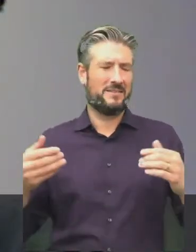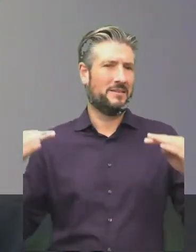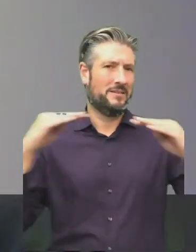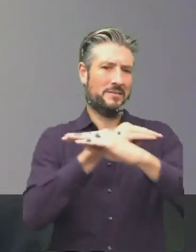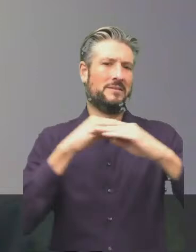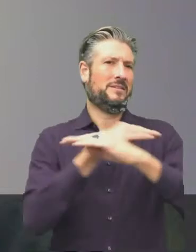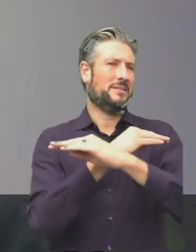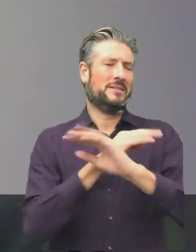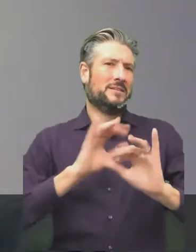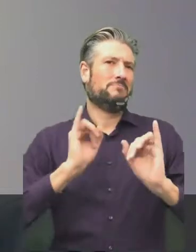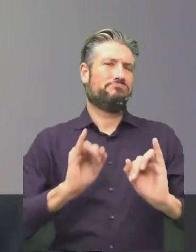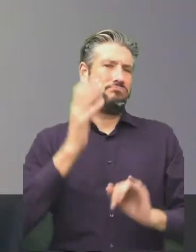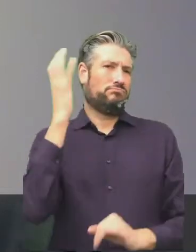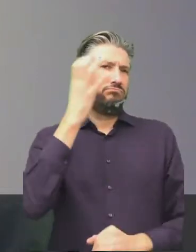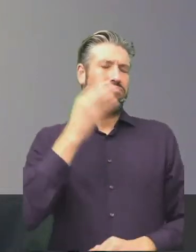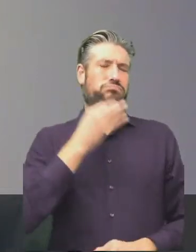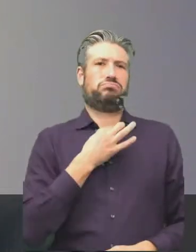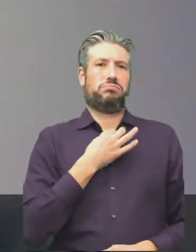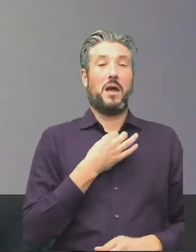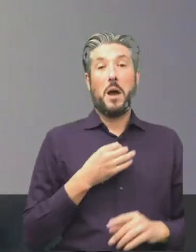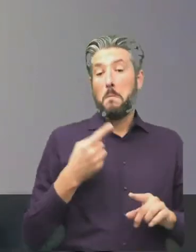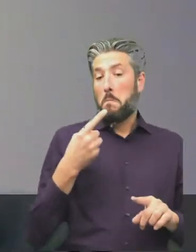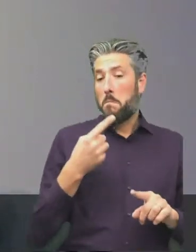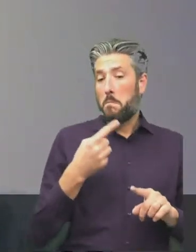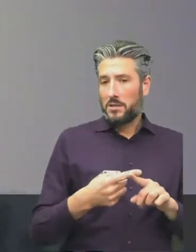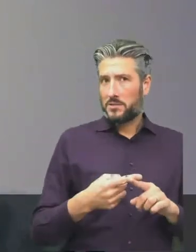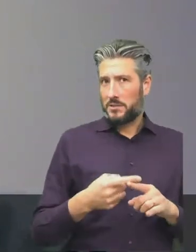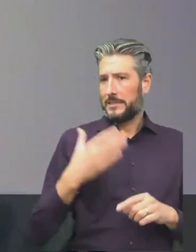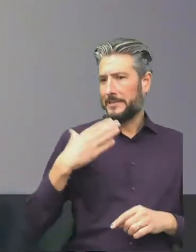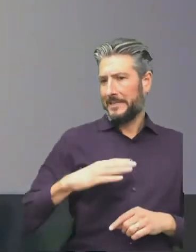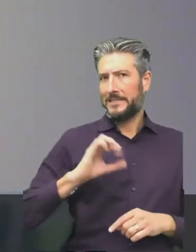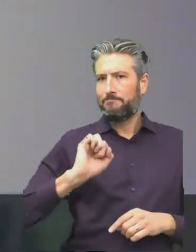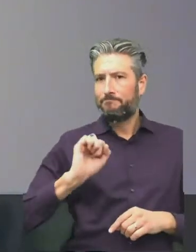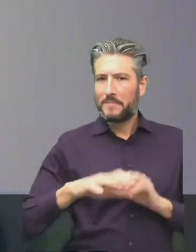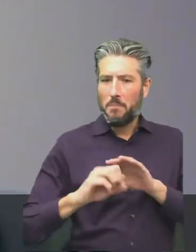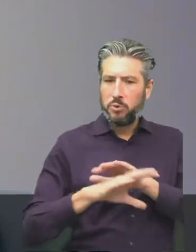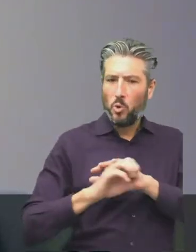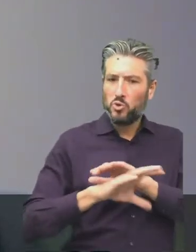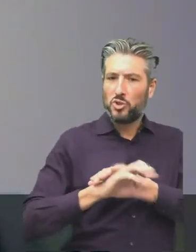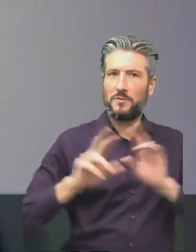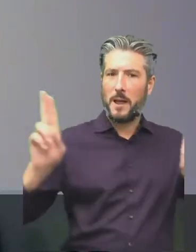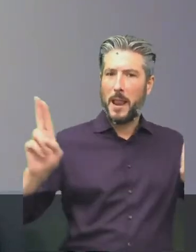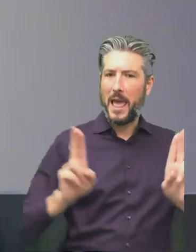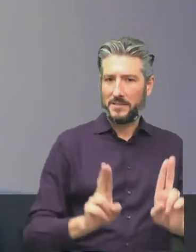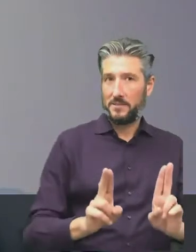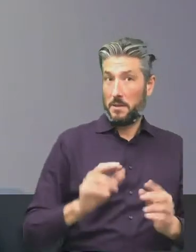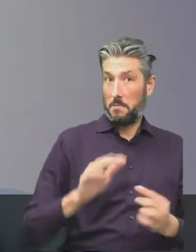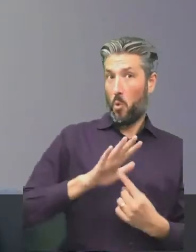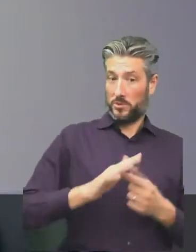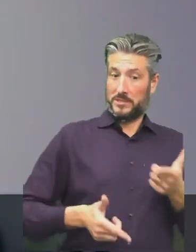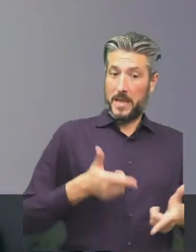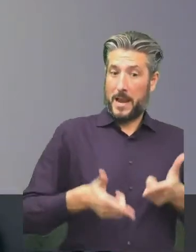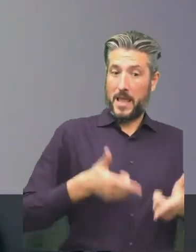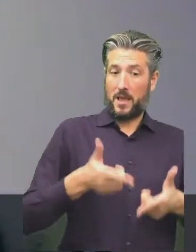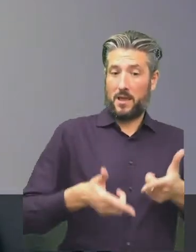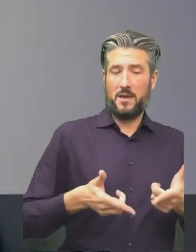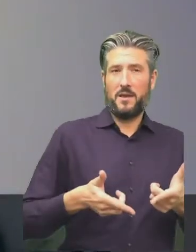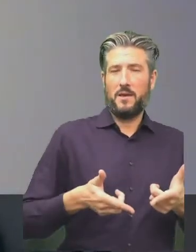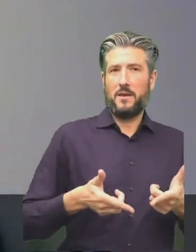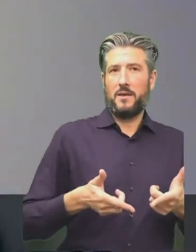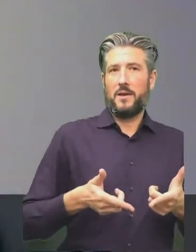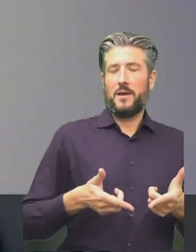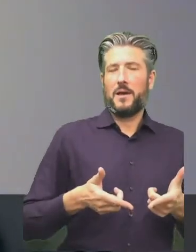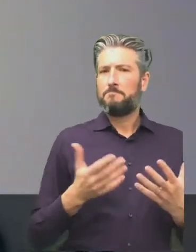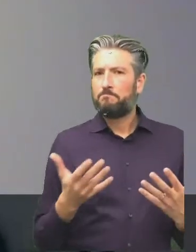I believe, to reduce pollution, which is a great idea. But the side effect of that is that